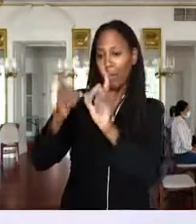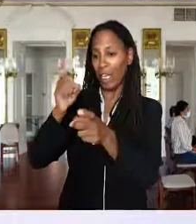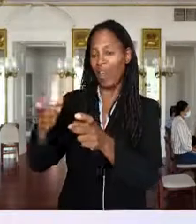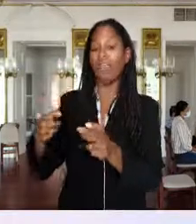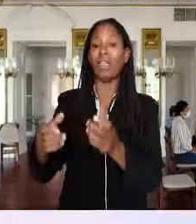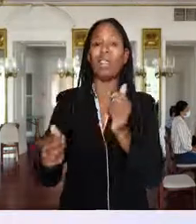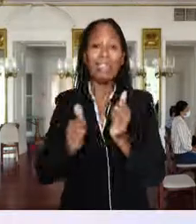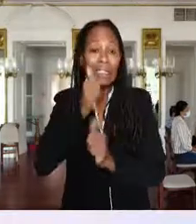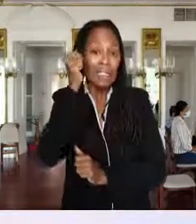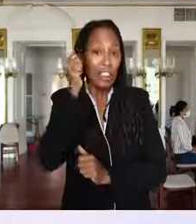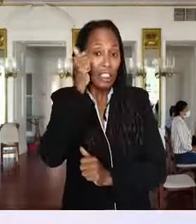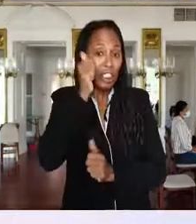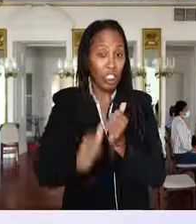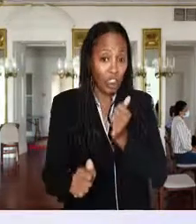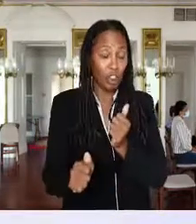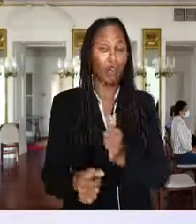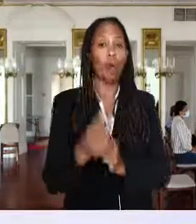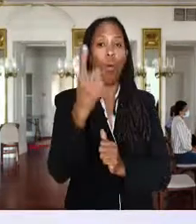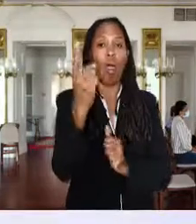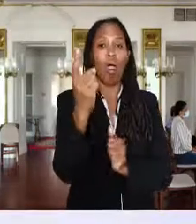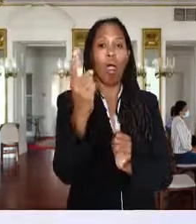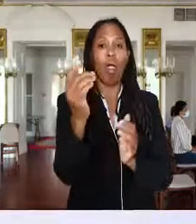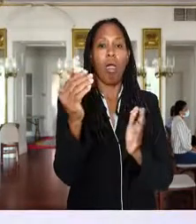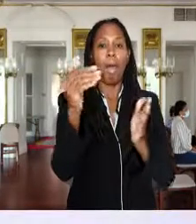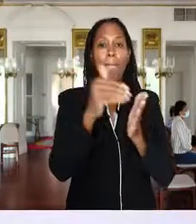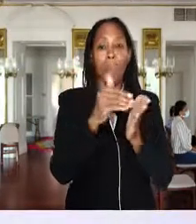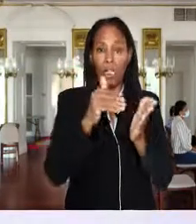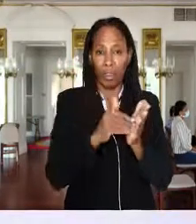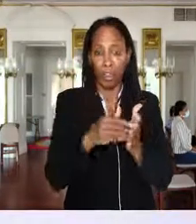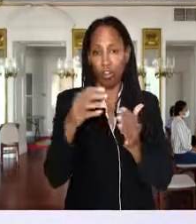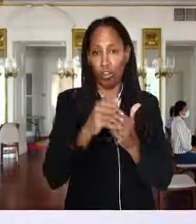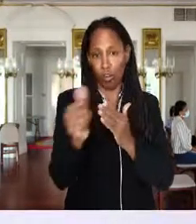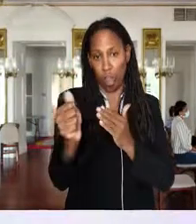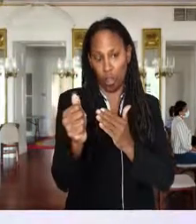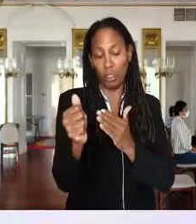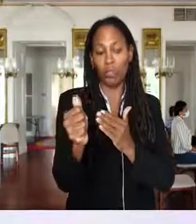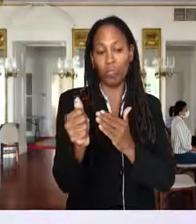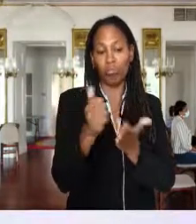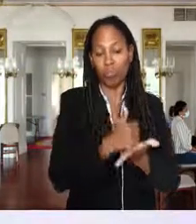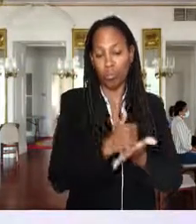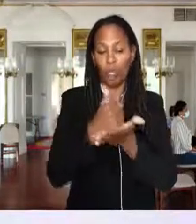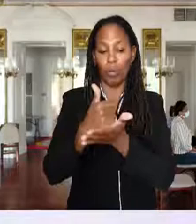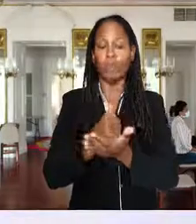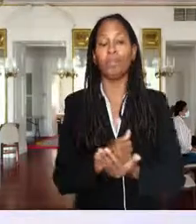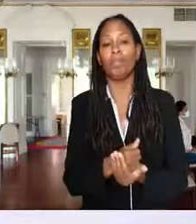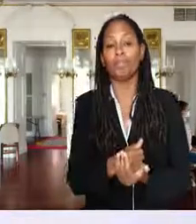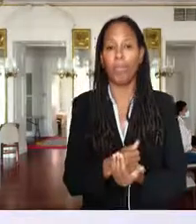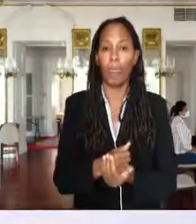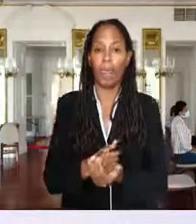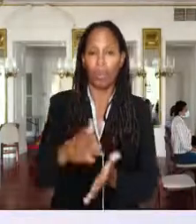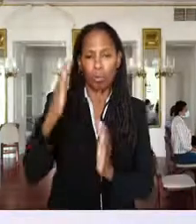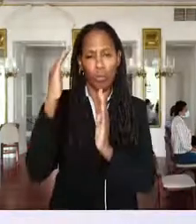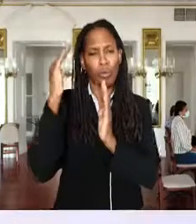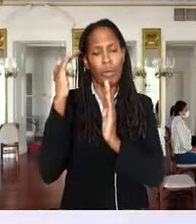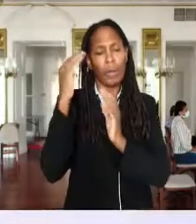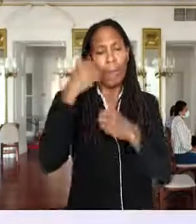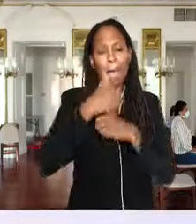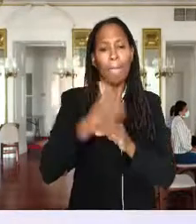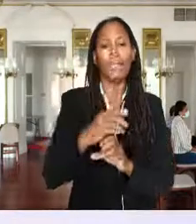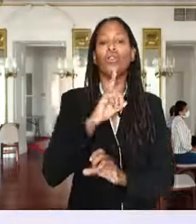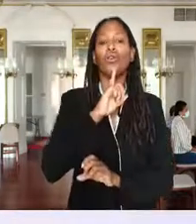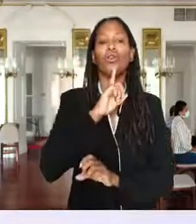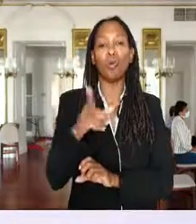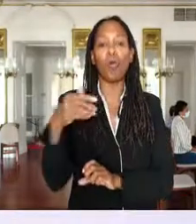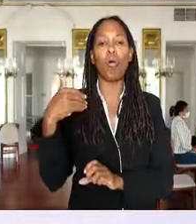which isn't expended up to now. And we gave them additional money to the courts in order to make sure that they have jury rooms and they